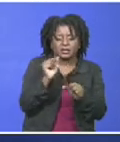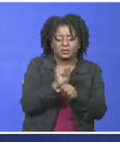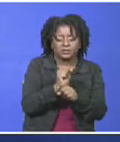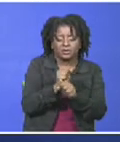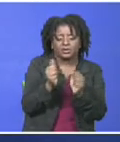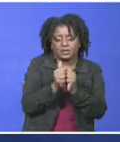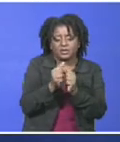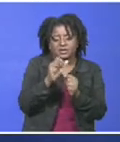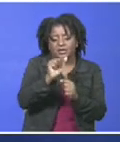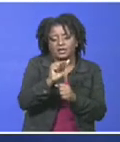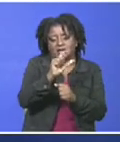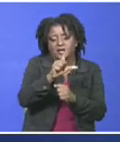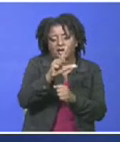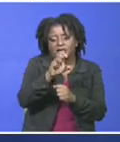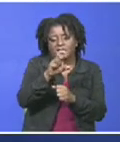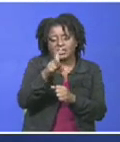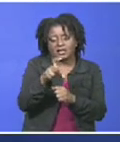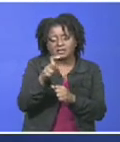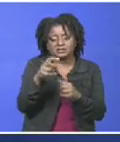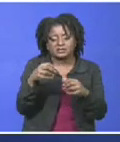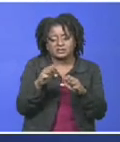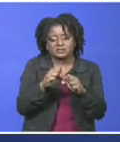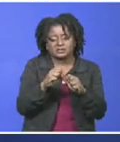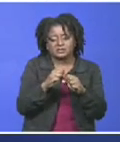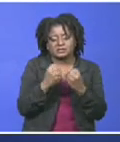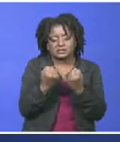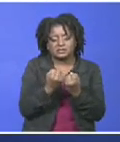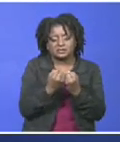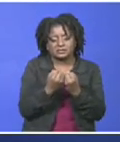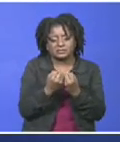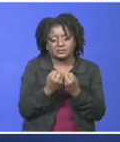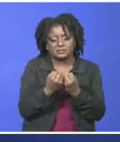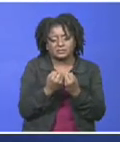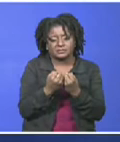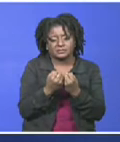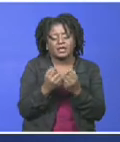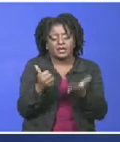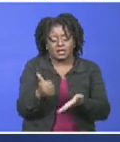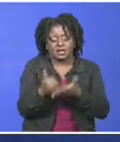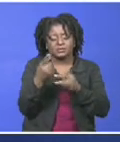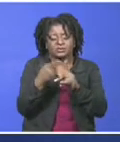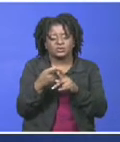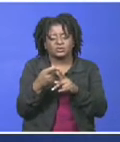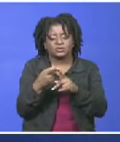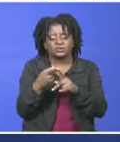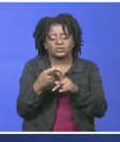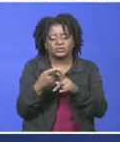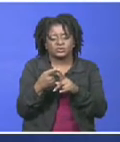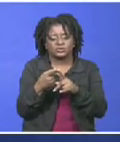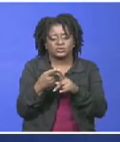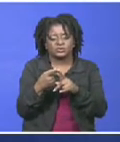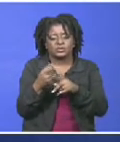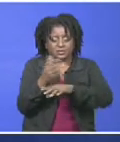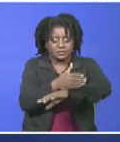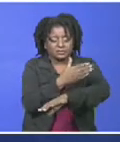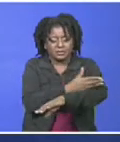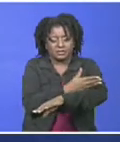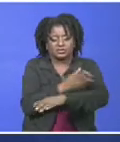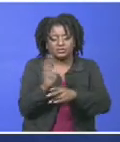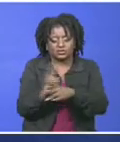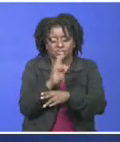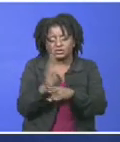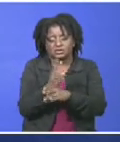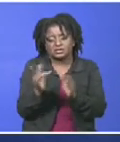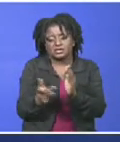it'll probe your skill level and help you to advance using technology. So it's really helpful. And if you're the kind of person who